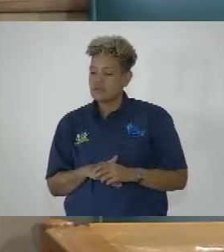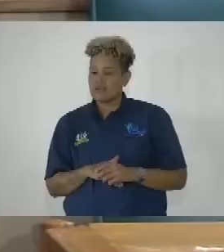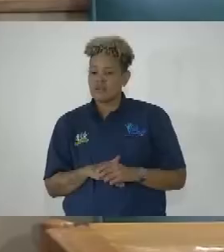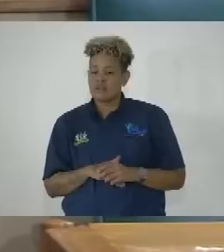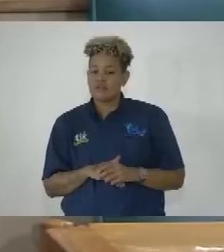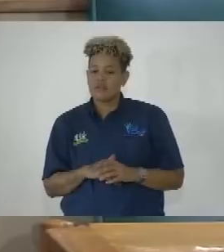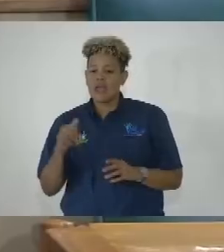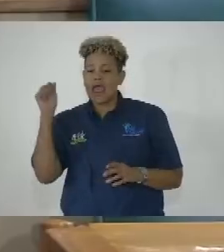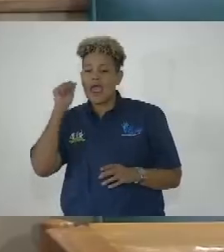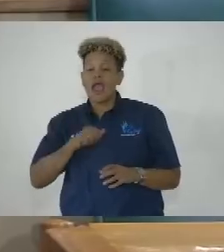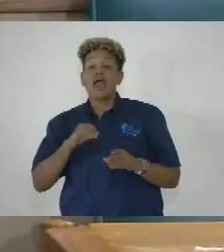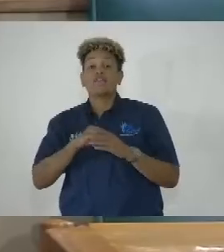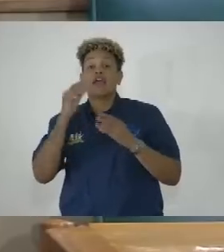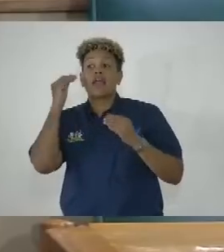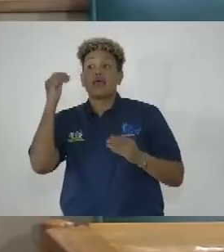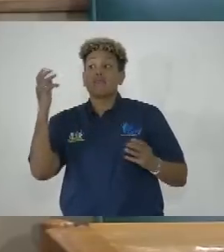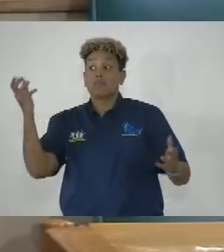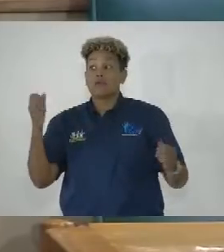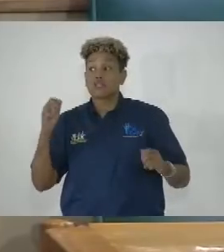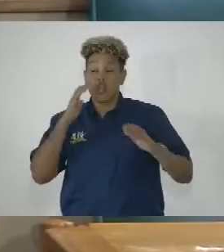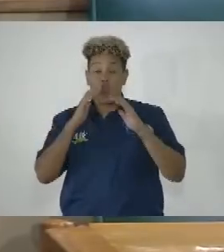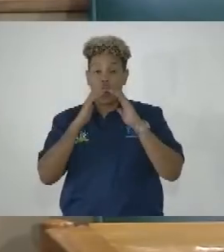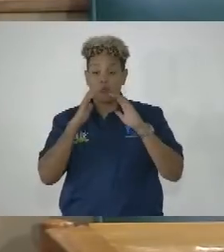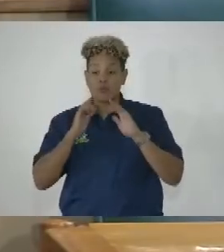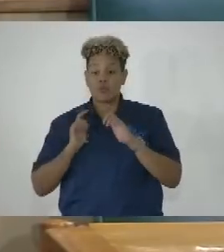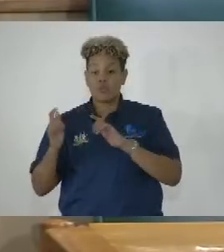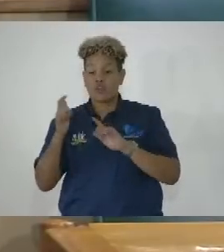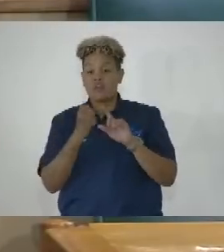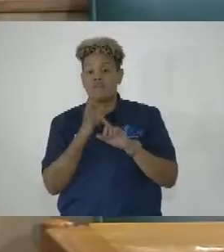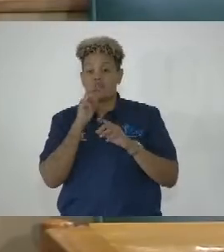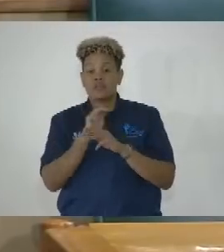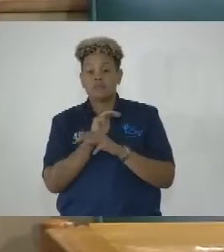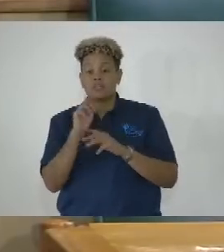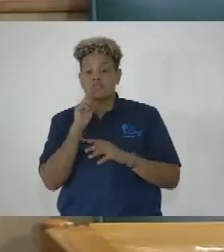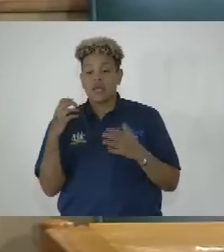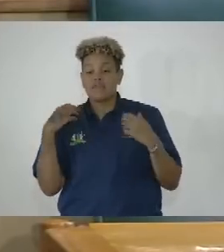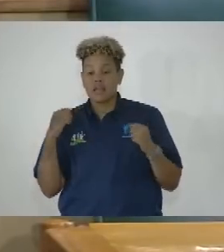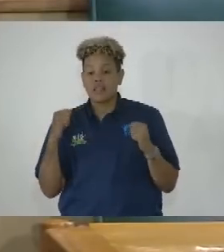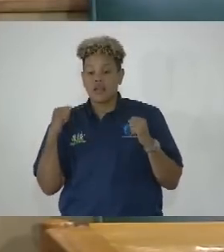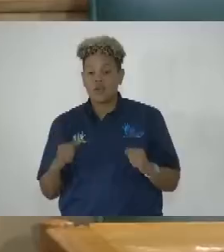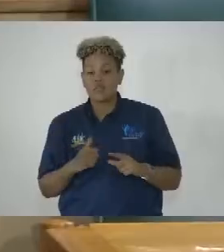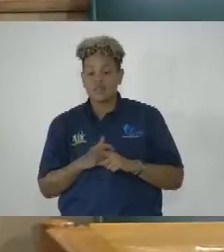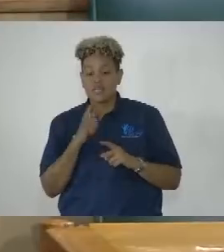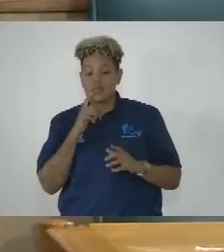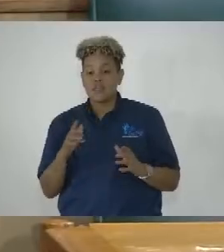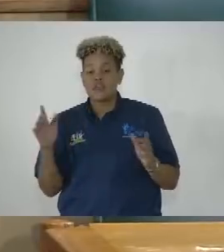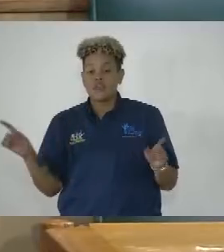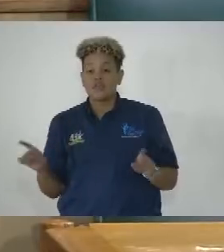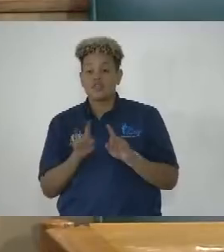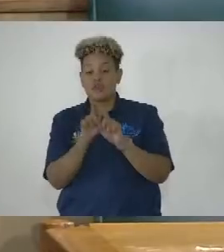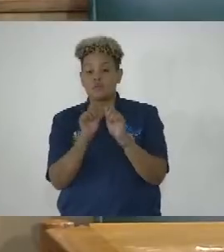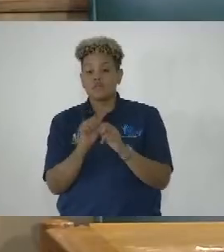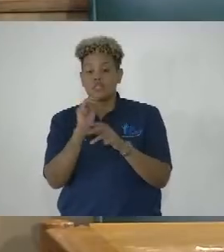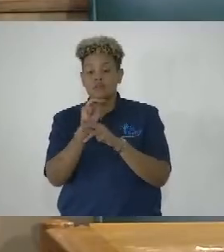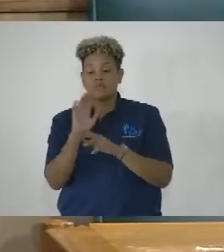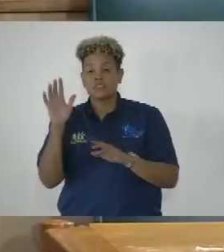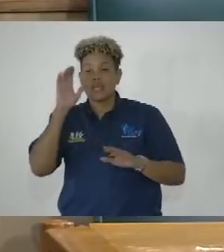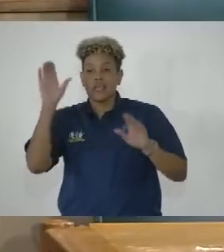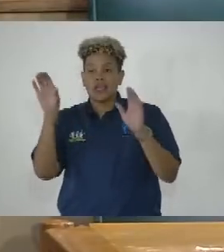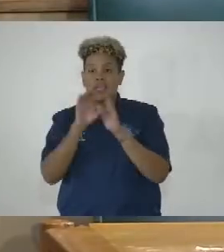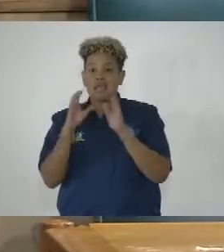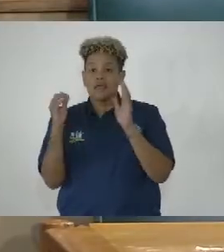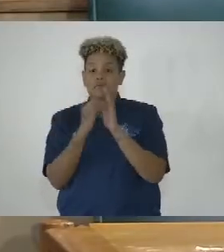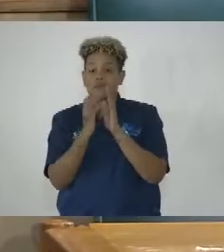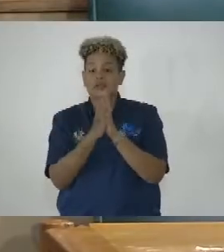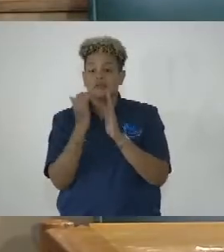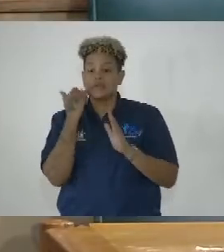Every piece of information communicated from the Ministry of Health and Wellness is accompanied by the minister's image, if not the